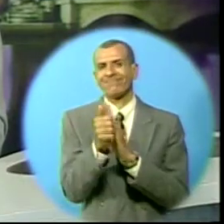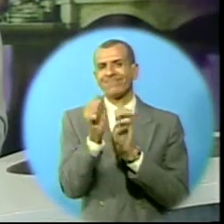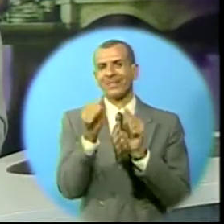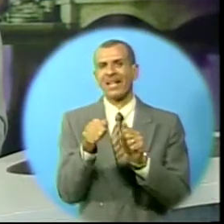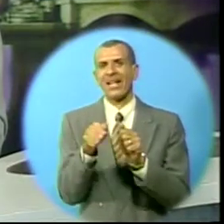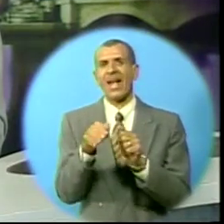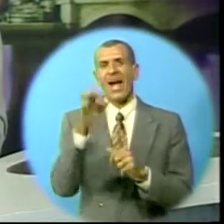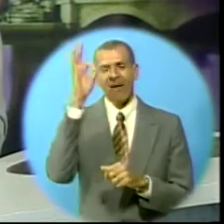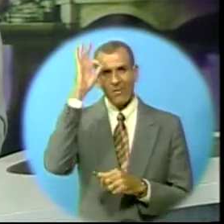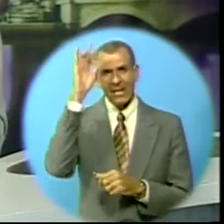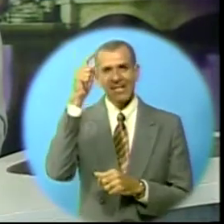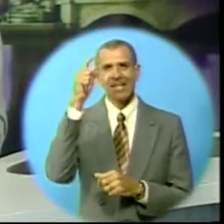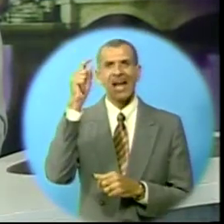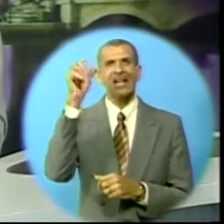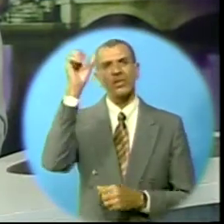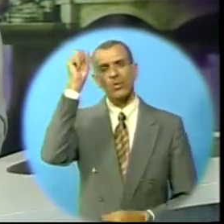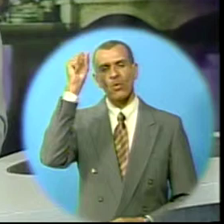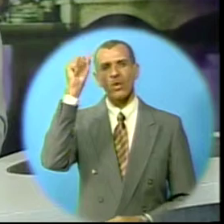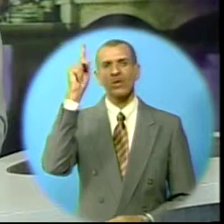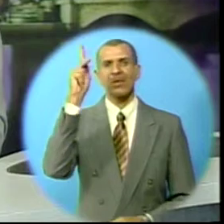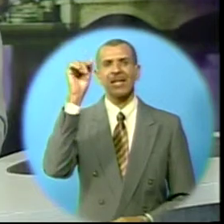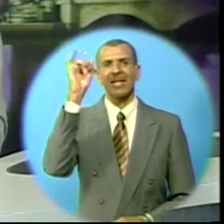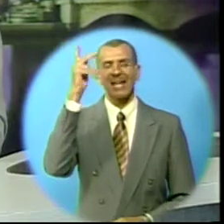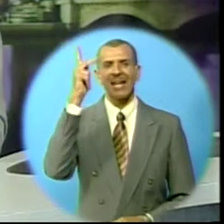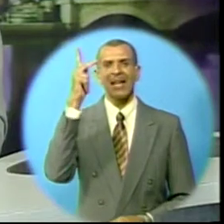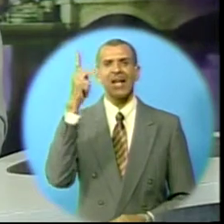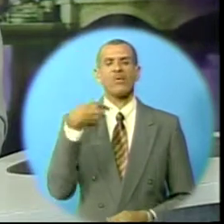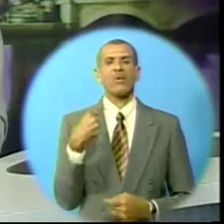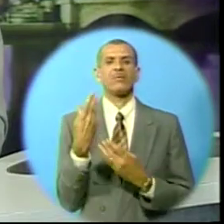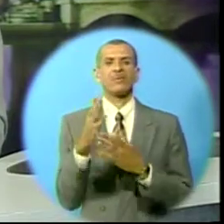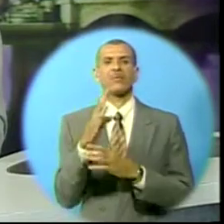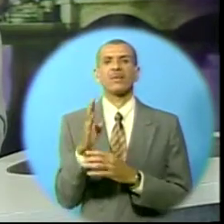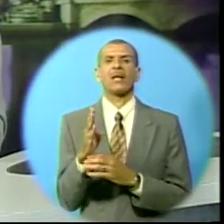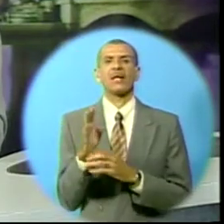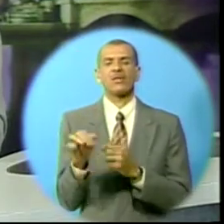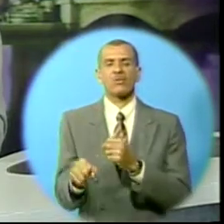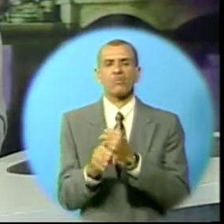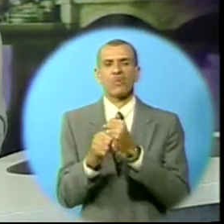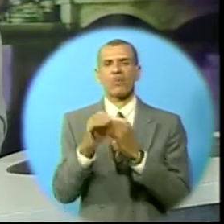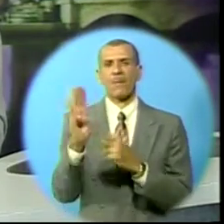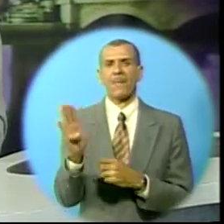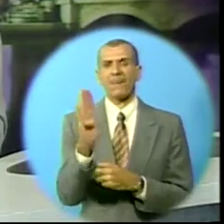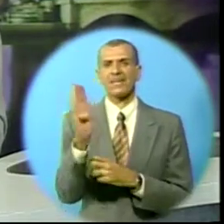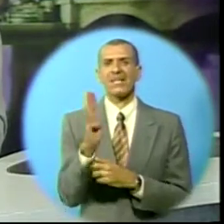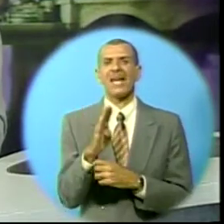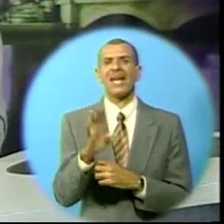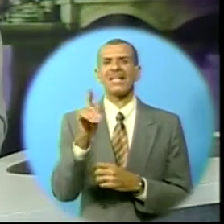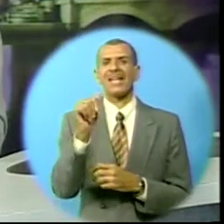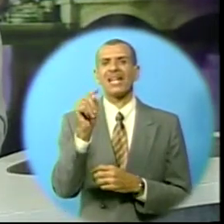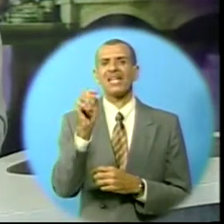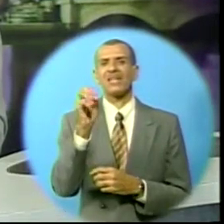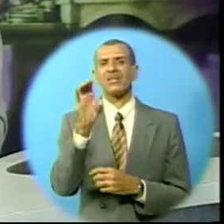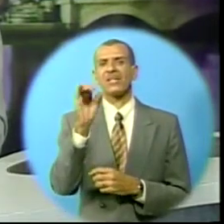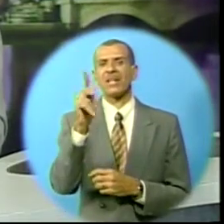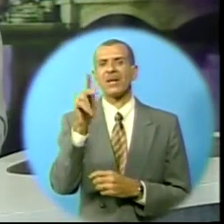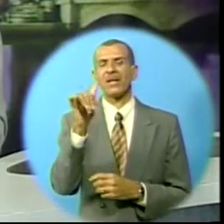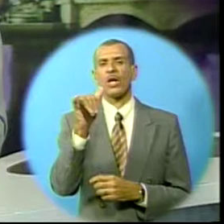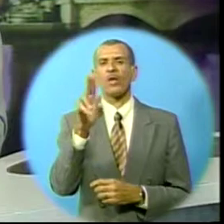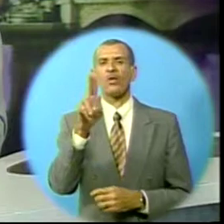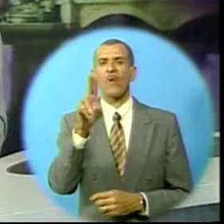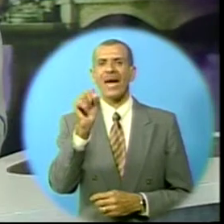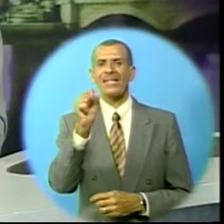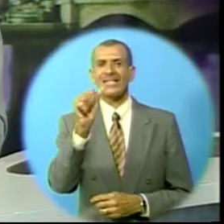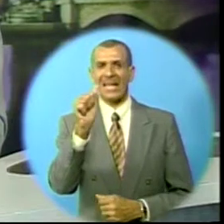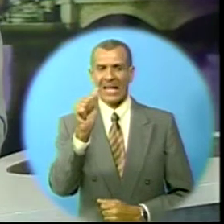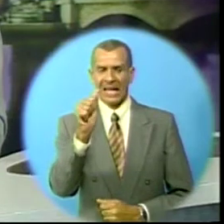Ronald Suki King recently represented Barbados at the Don Lafferty 3-Move Restriction Nationals in Kentucky, USA. And that event ran